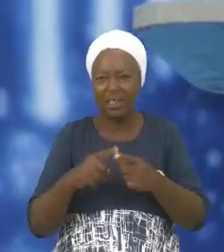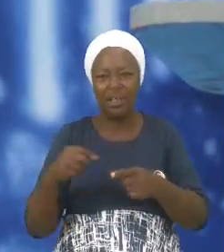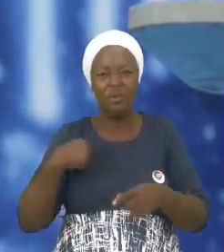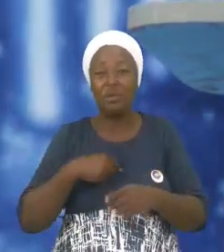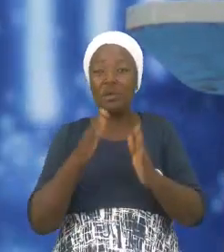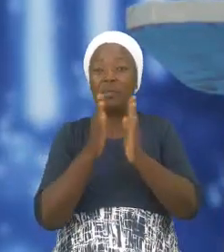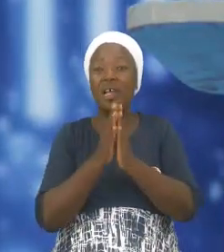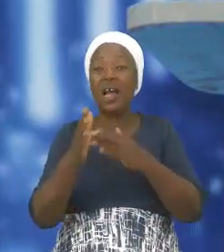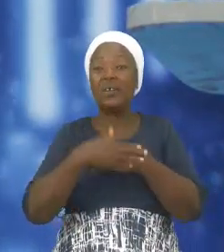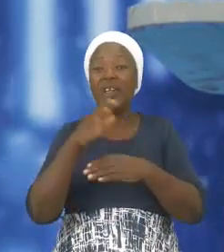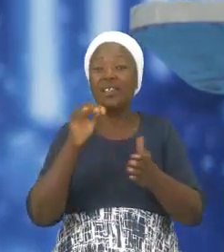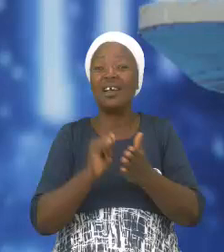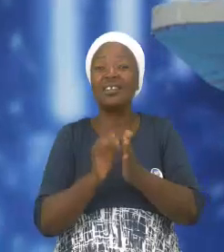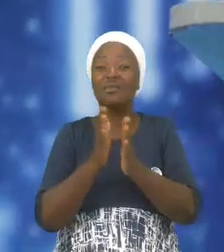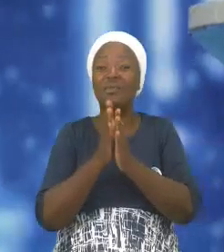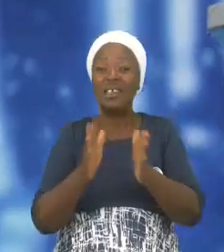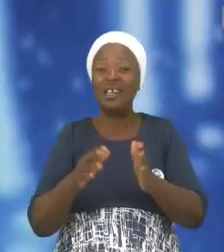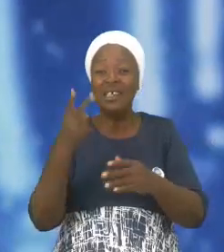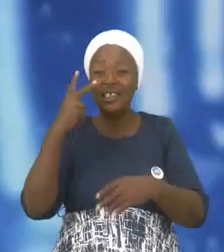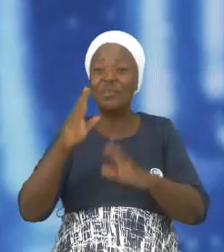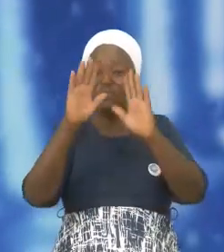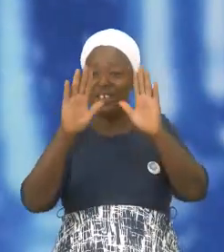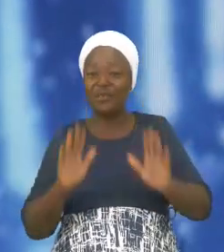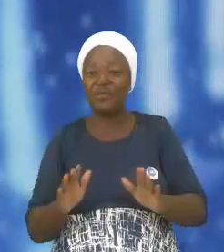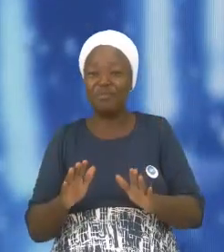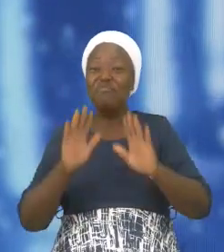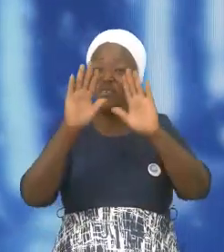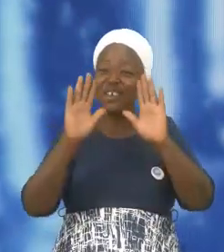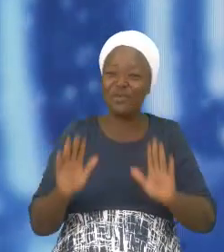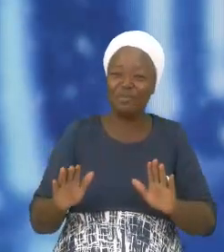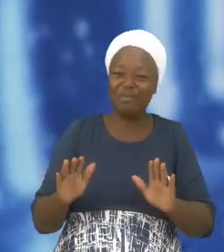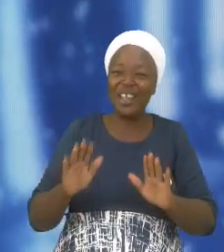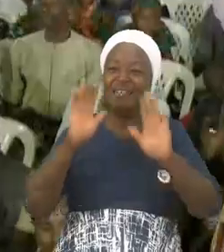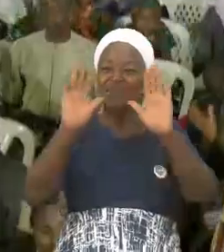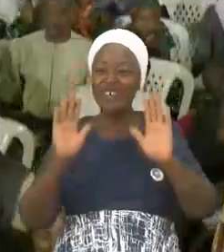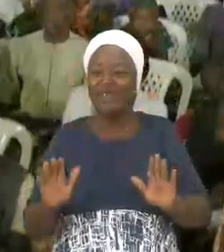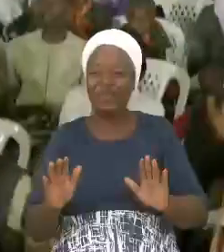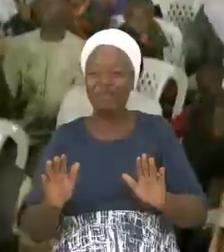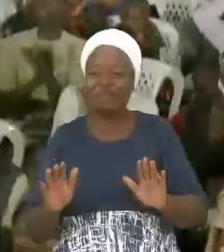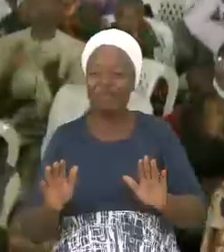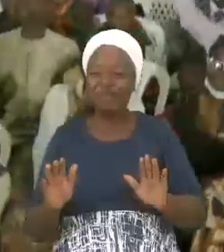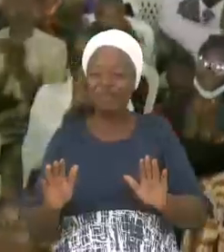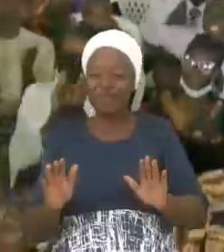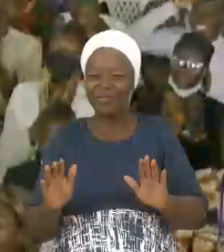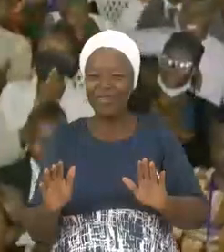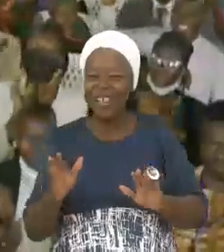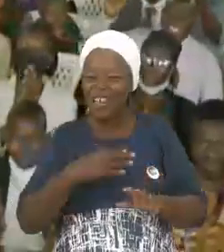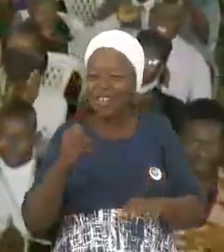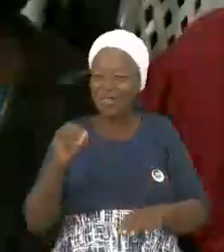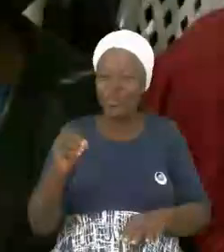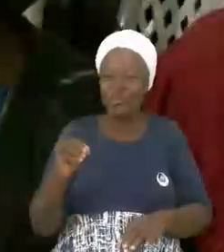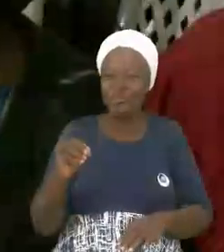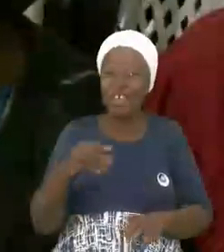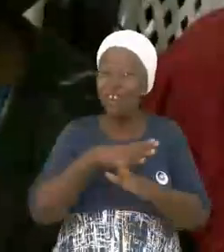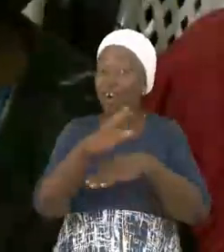the prayer, come on, see, miracle, miracle, miracle. And so All the